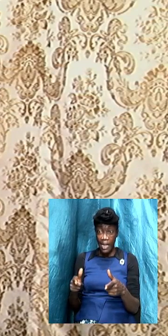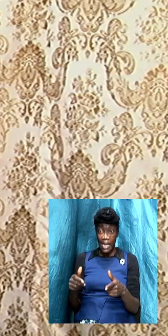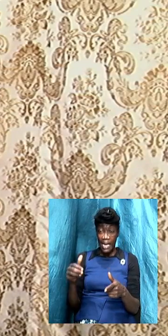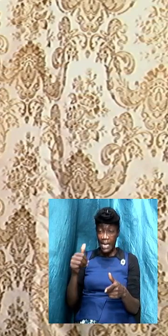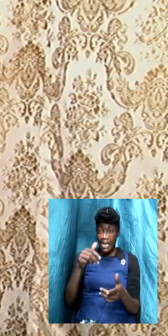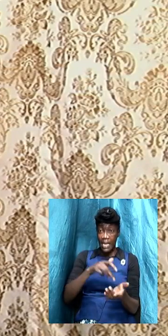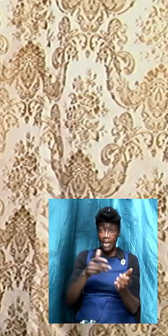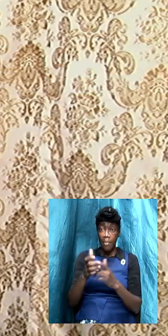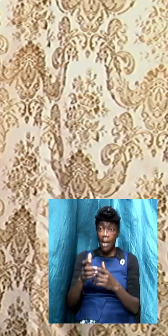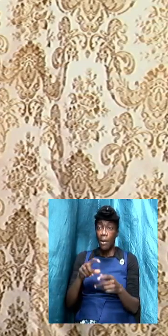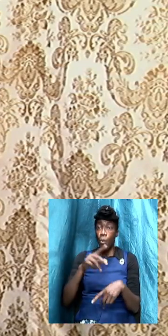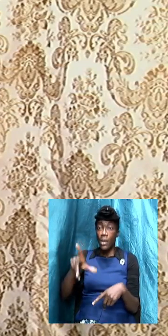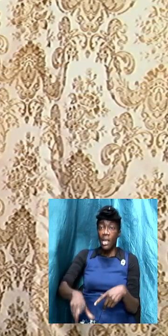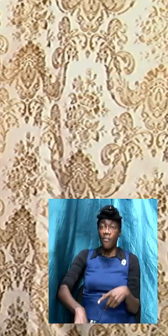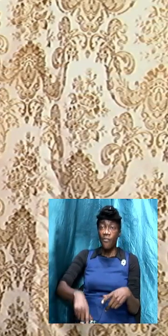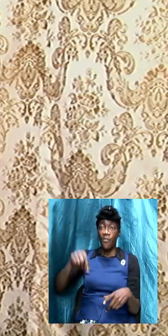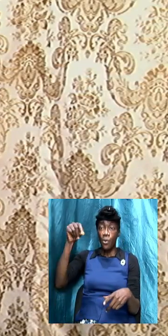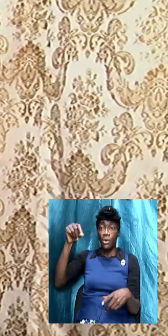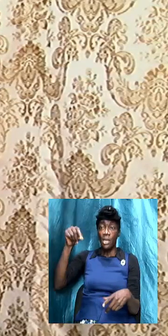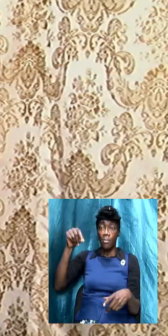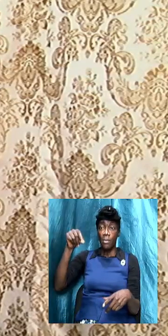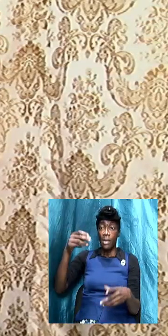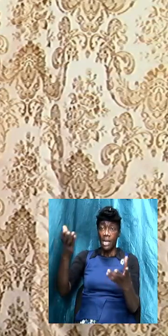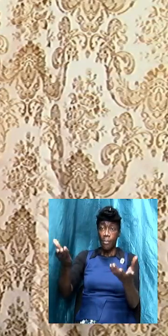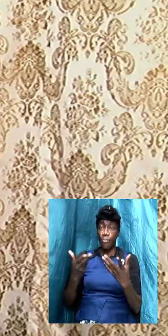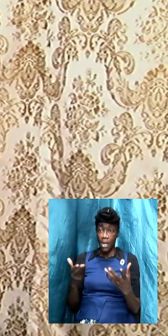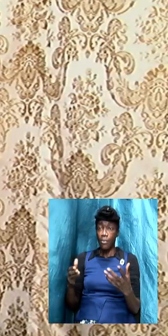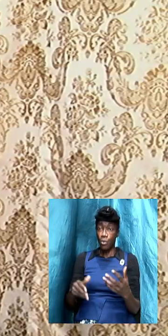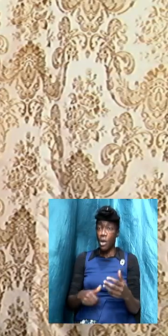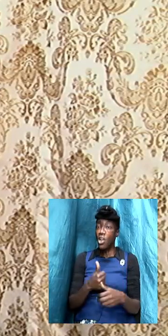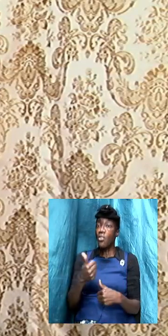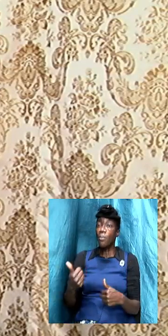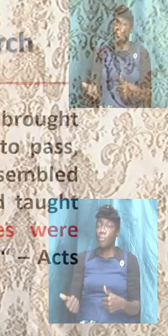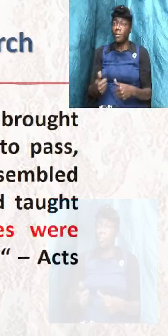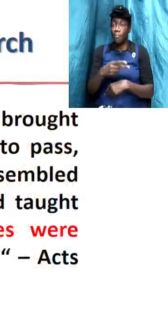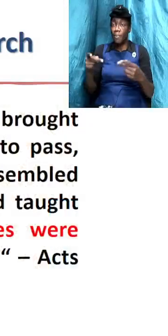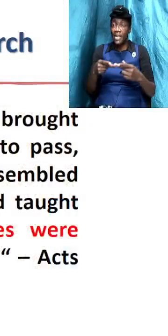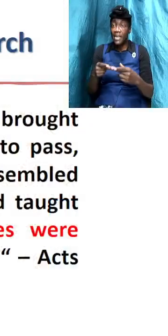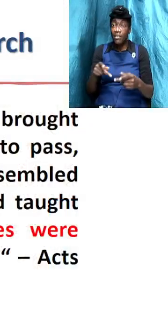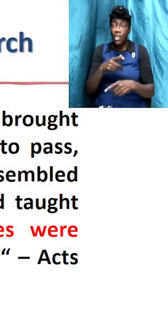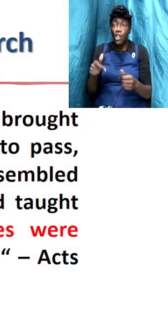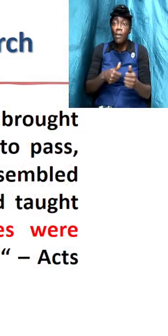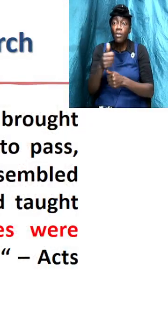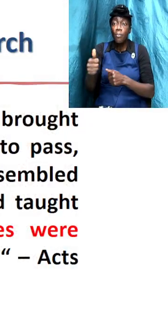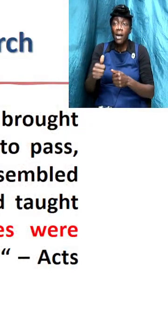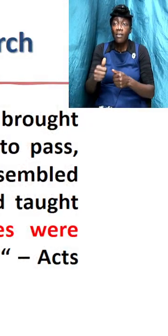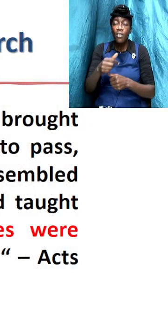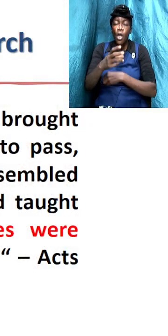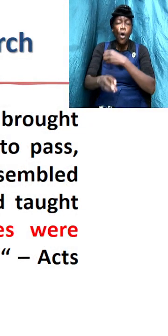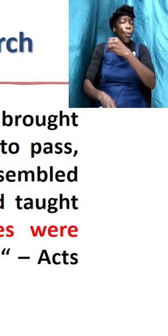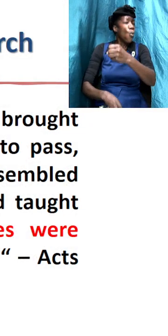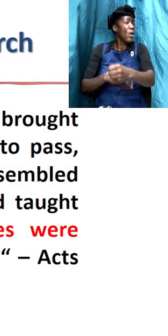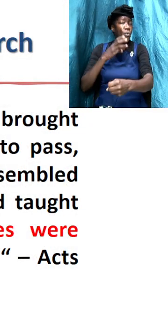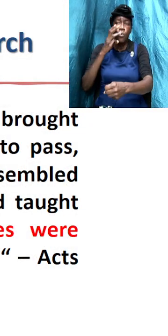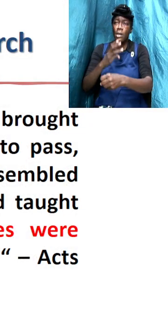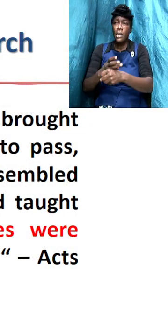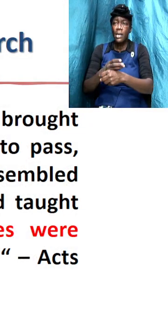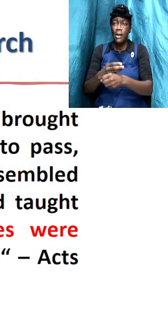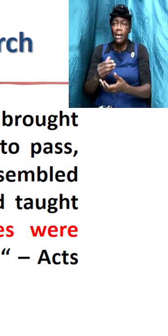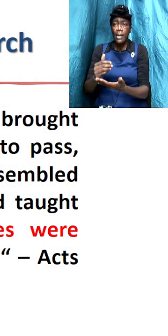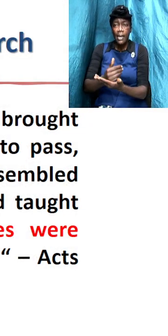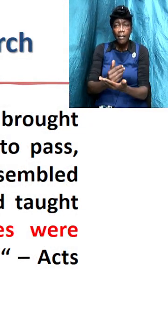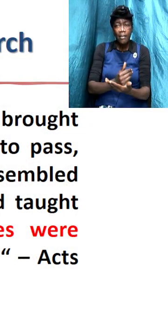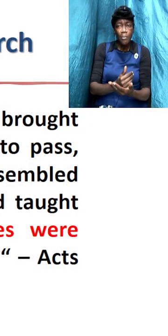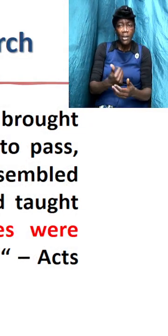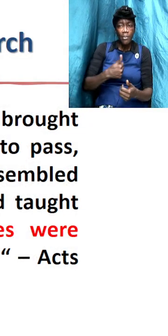brought him unto Antioch. That's talking about Paul. And it came to pass that a whole year they assembled themselves with the church and taught